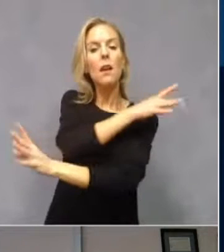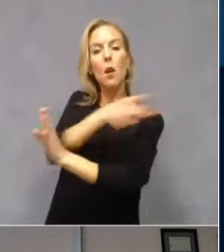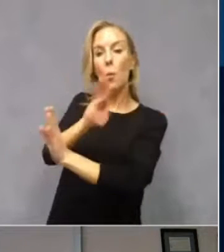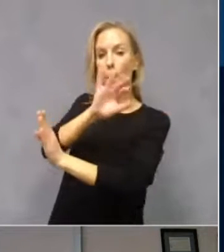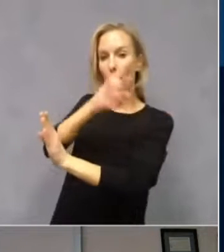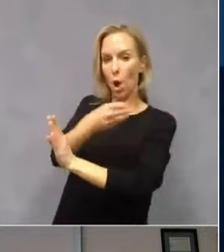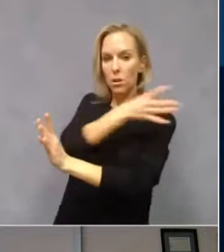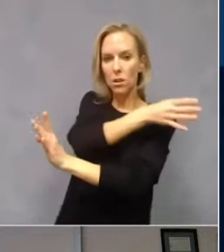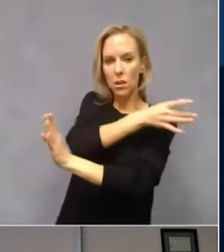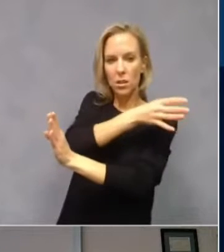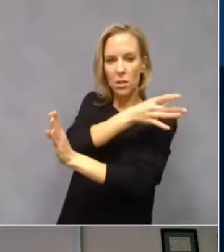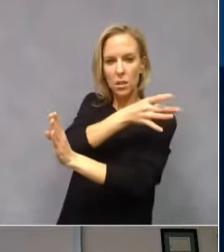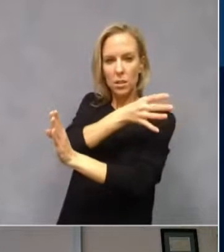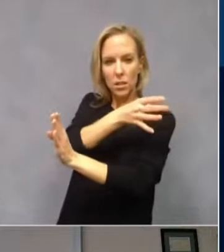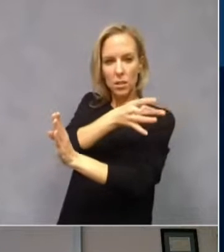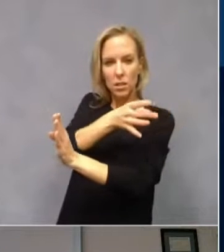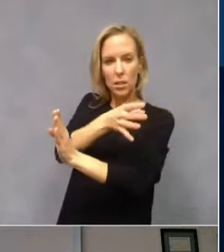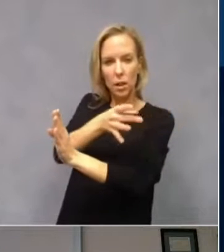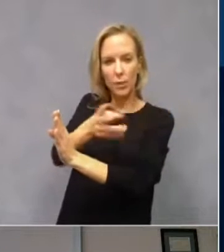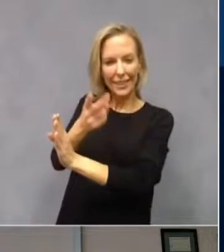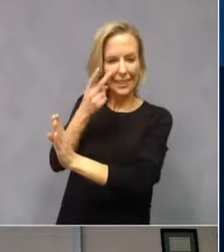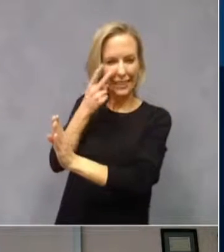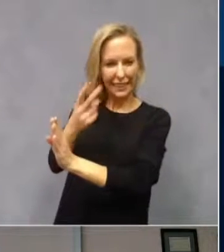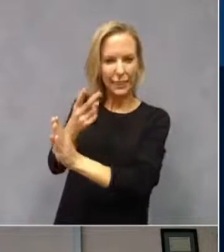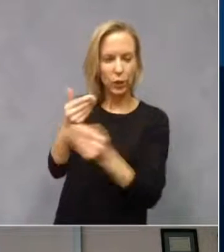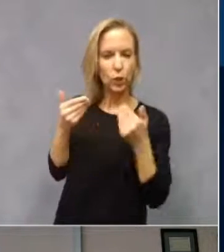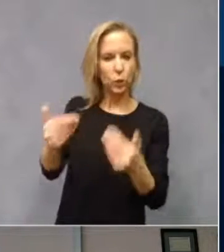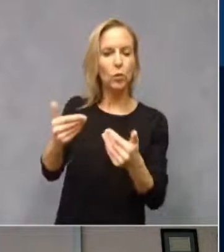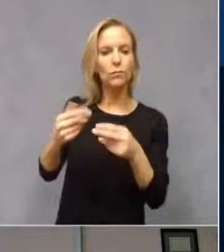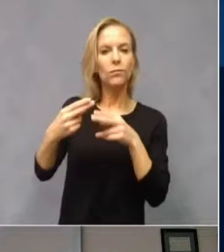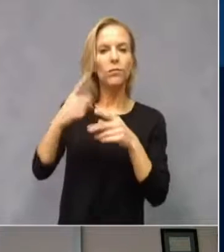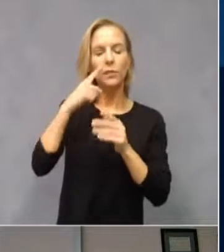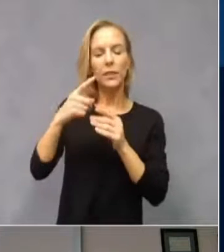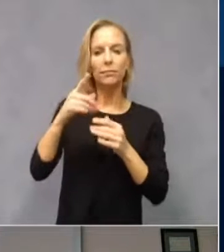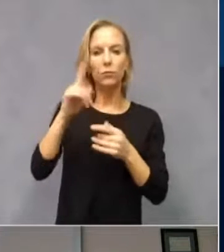goes forward from there. So if you could please start the animation.